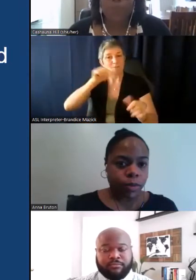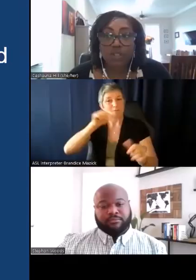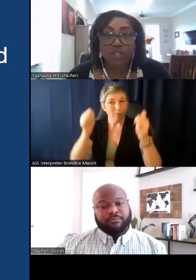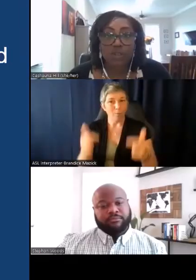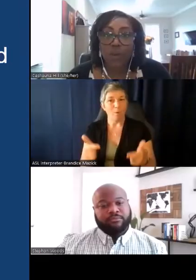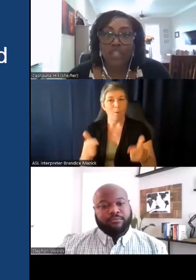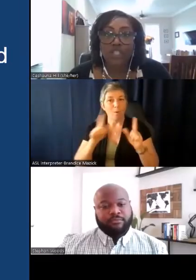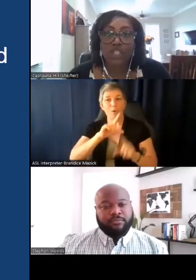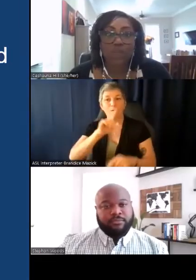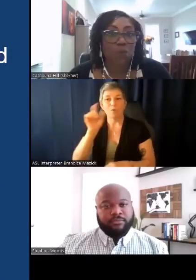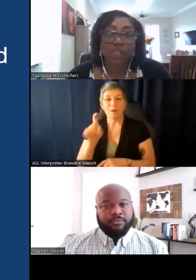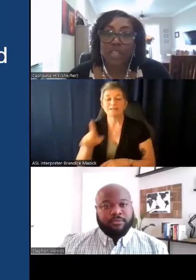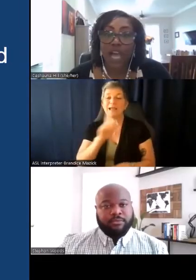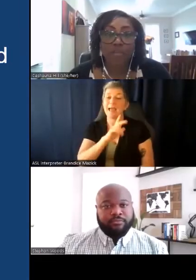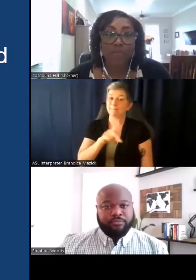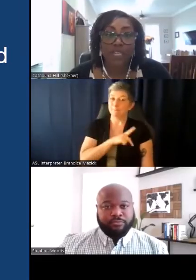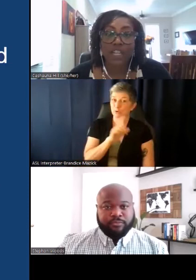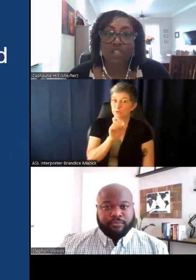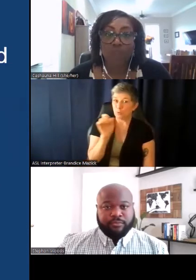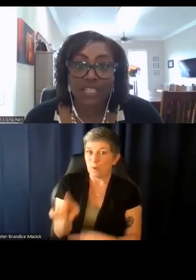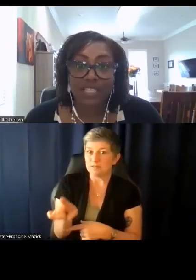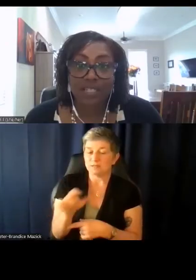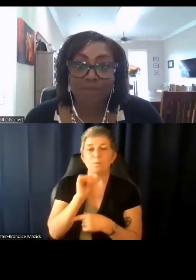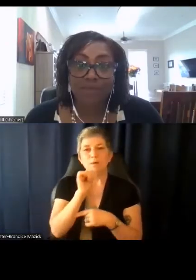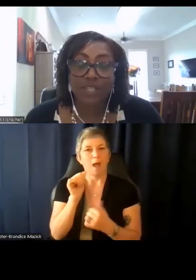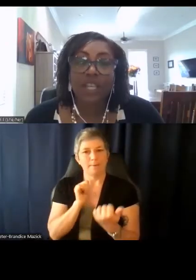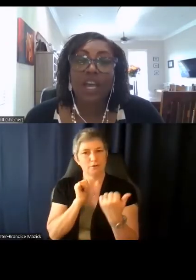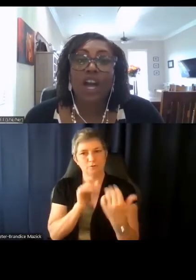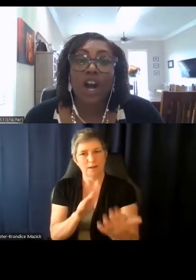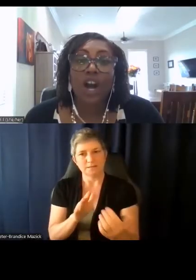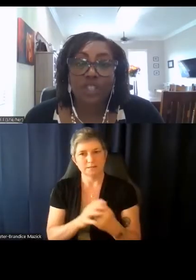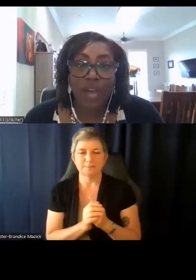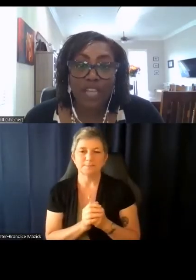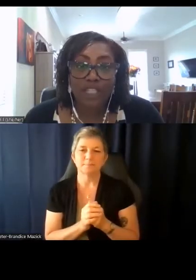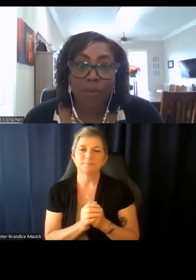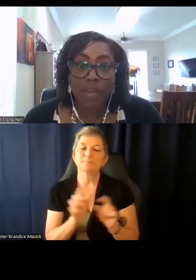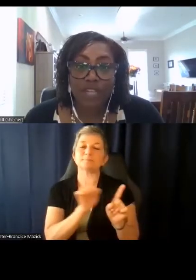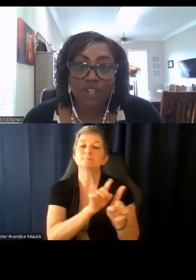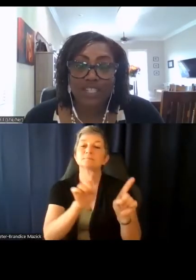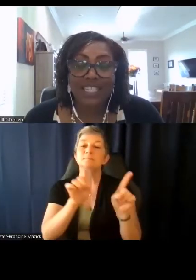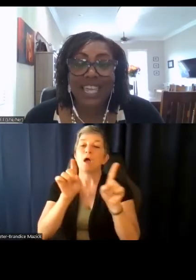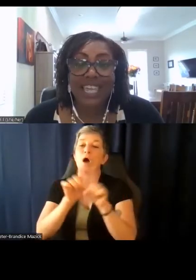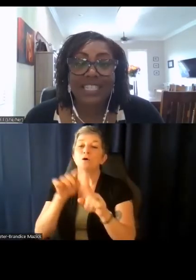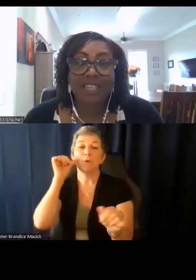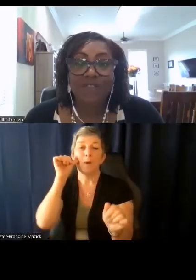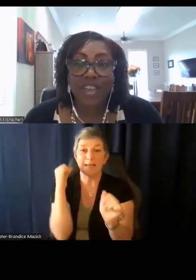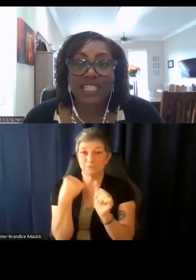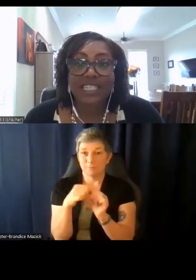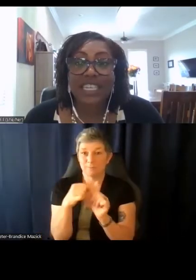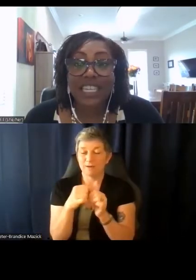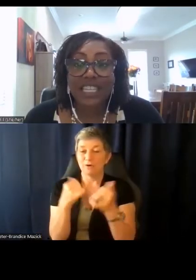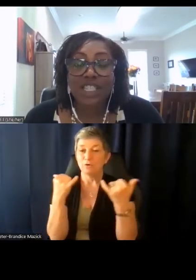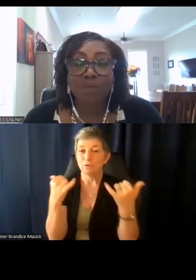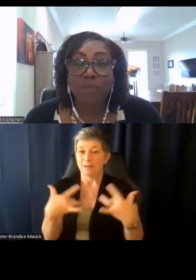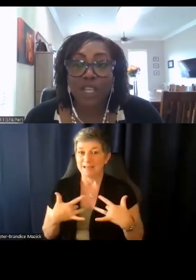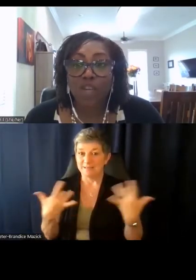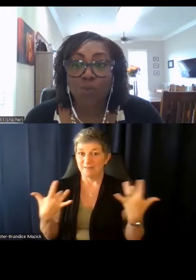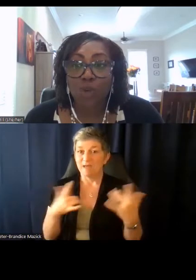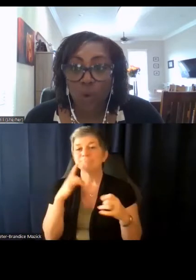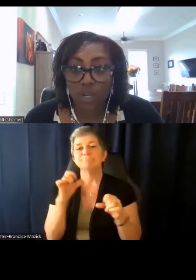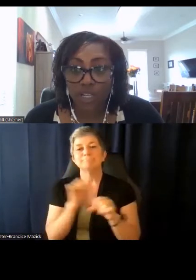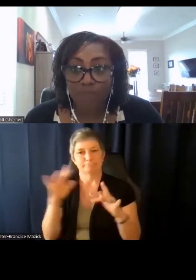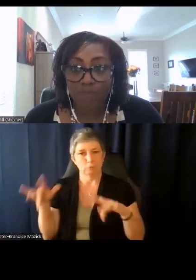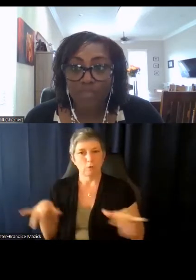and personal questions will not be addressed. Also, as a reminder, today's event is